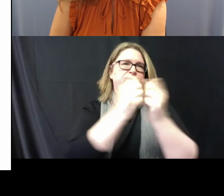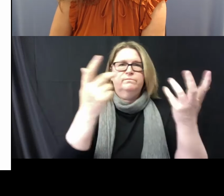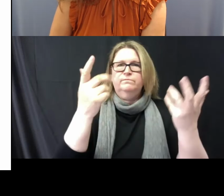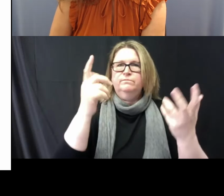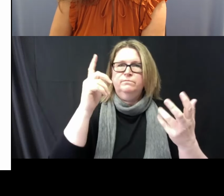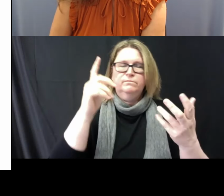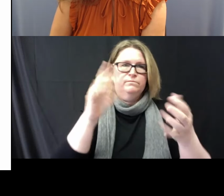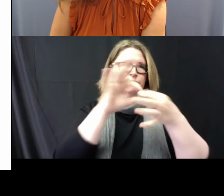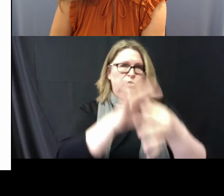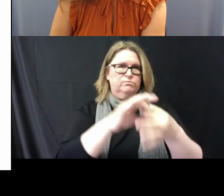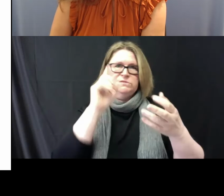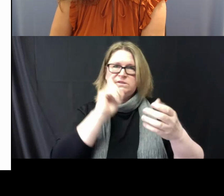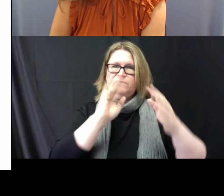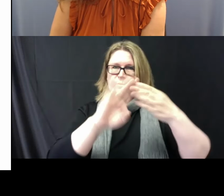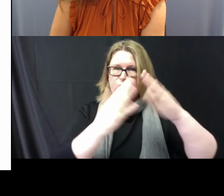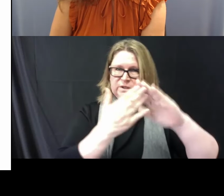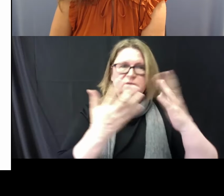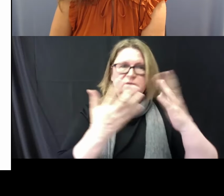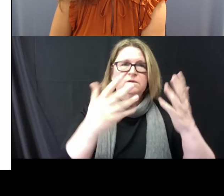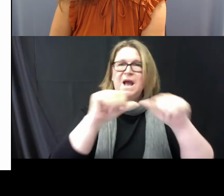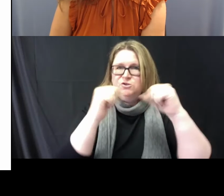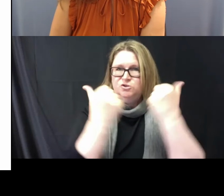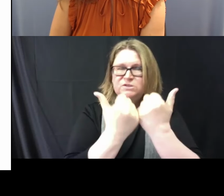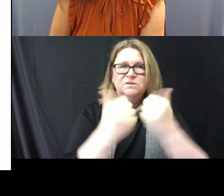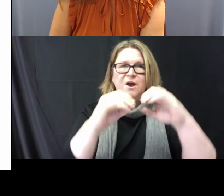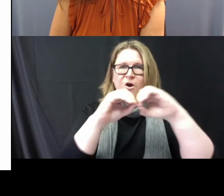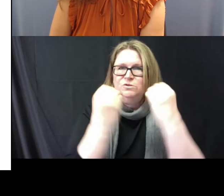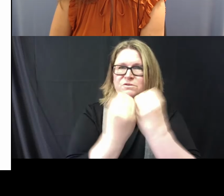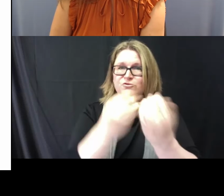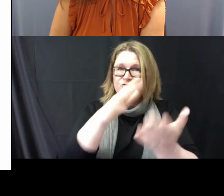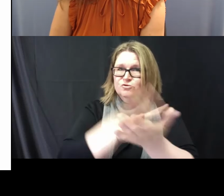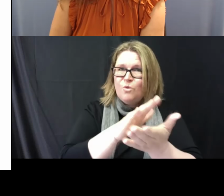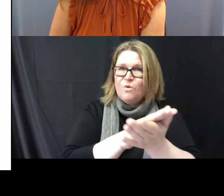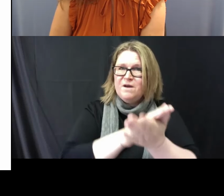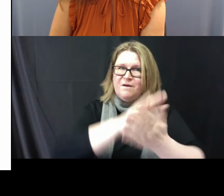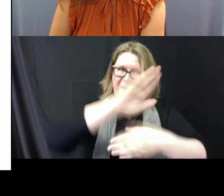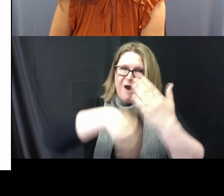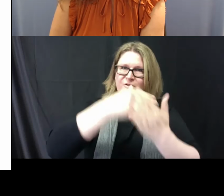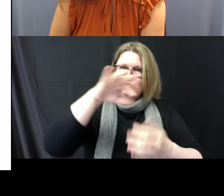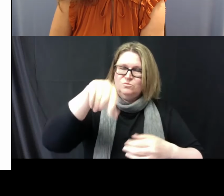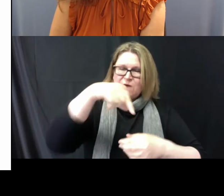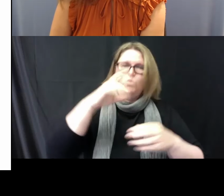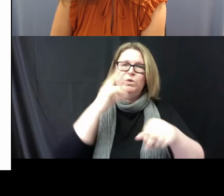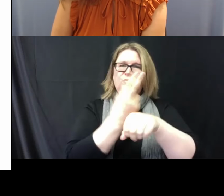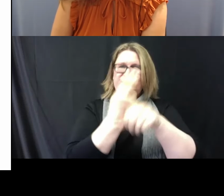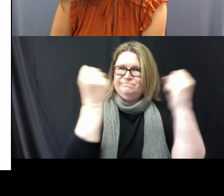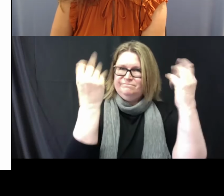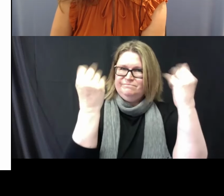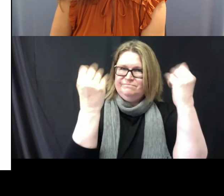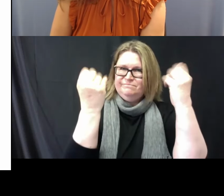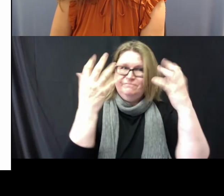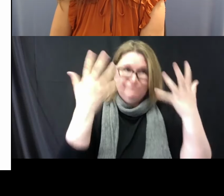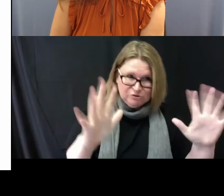of the students are required to work with an individual or an agency or organization or